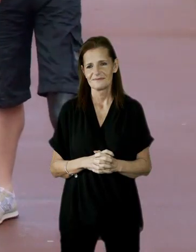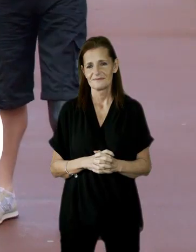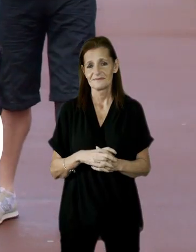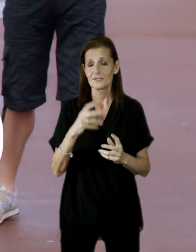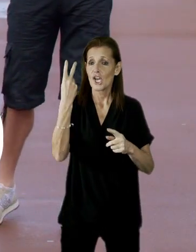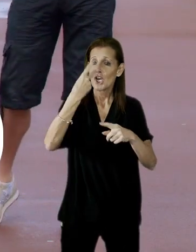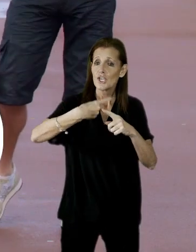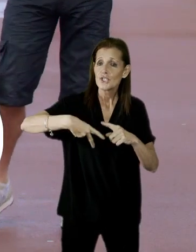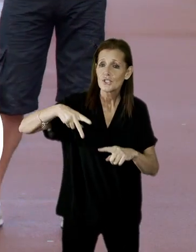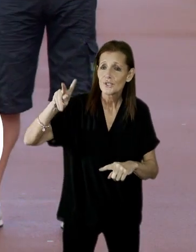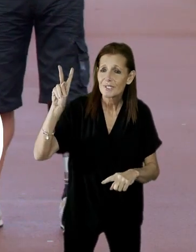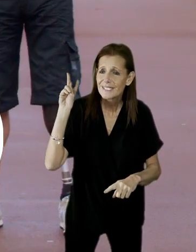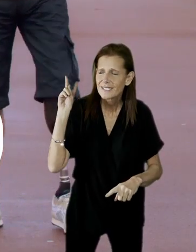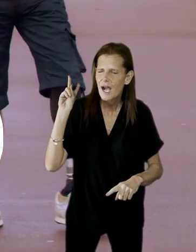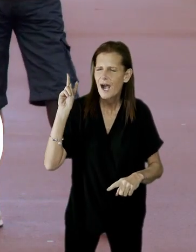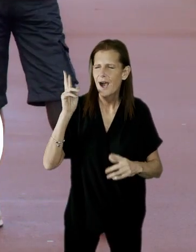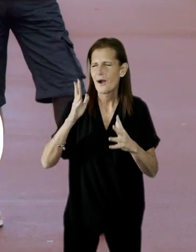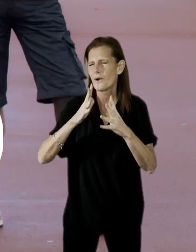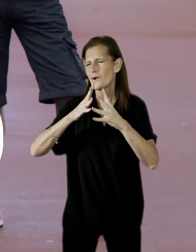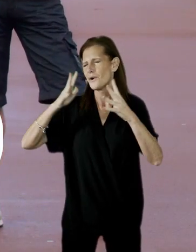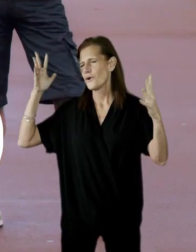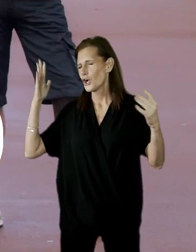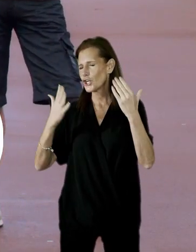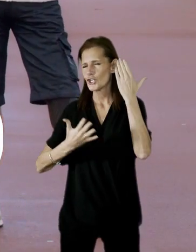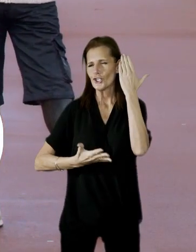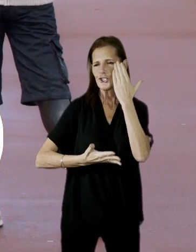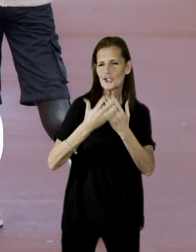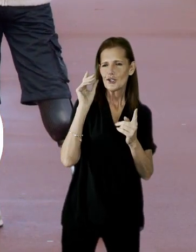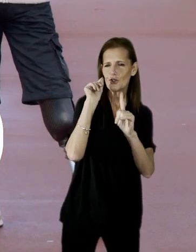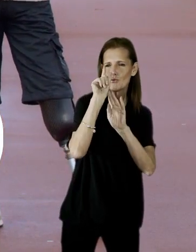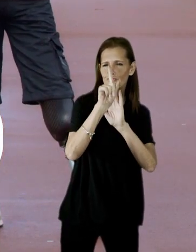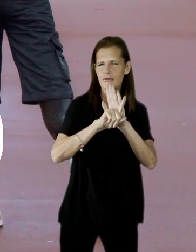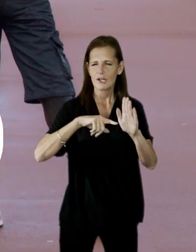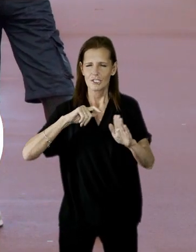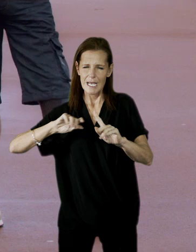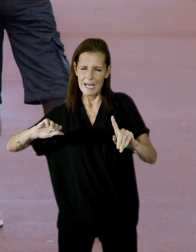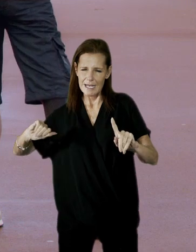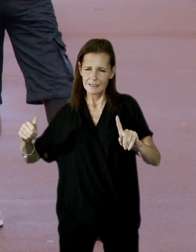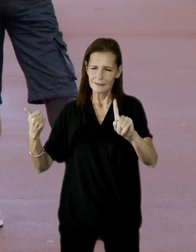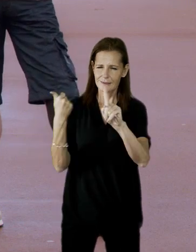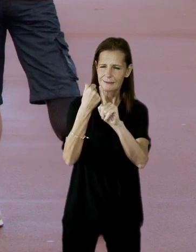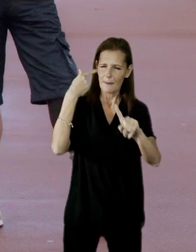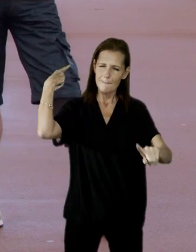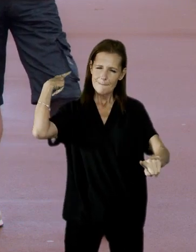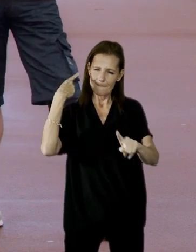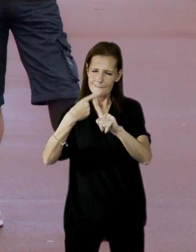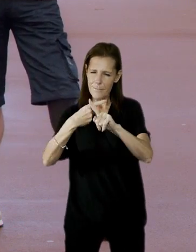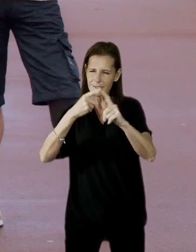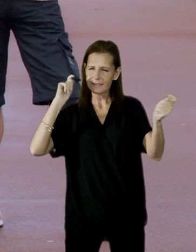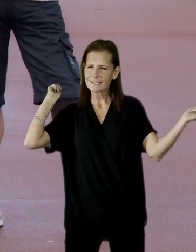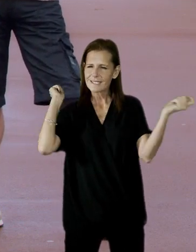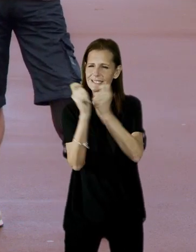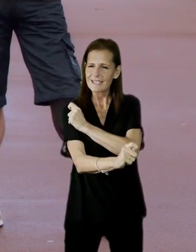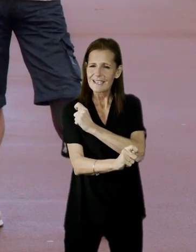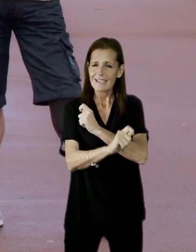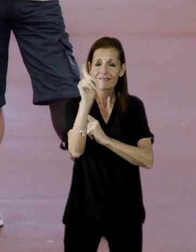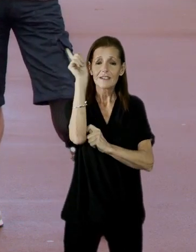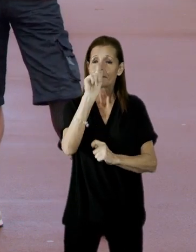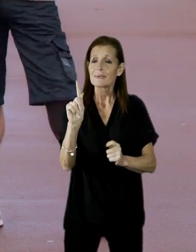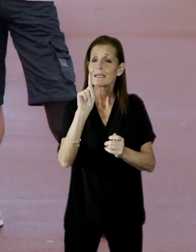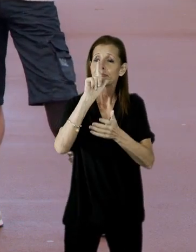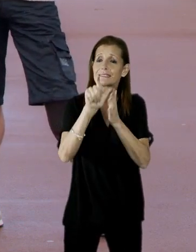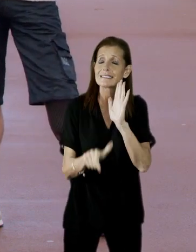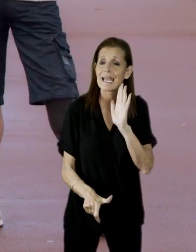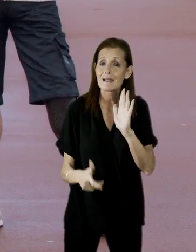2 years ago, a groundbreaking project set out to have positive impact on people with disabilities who not only visit but live